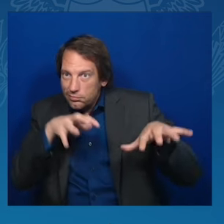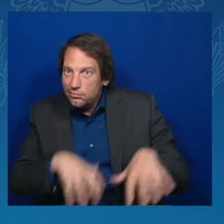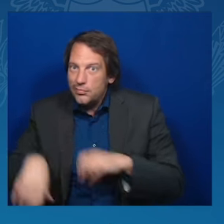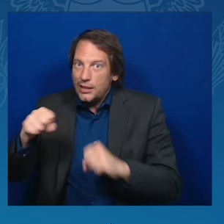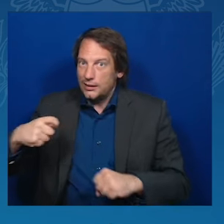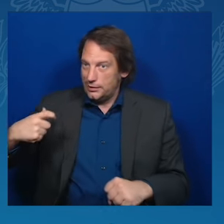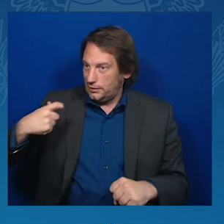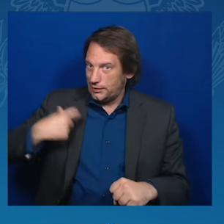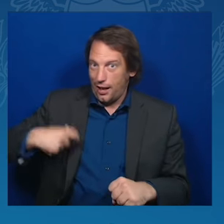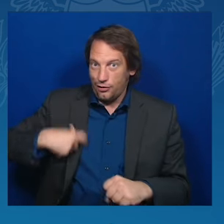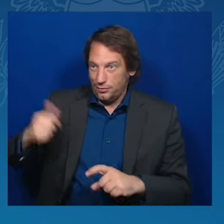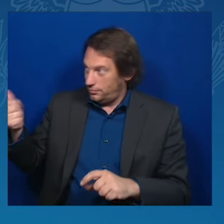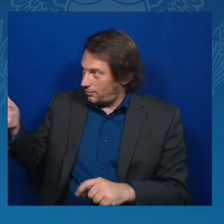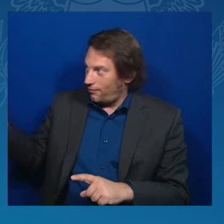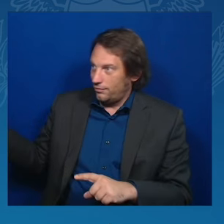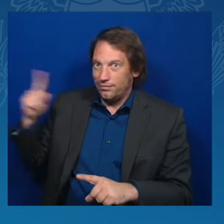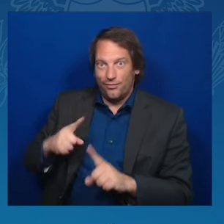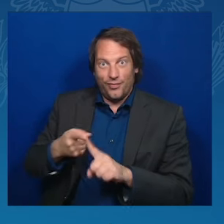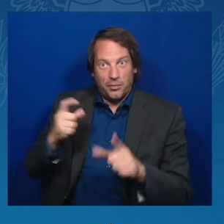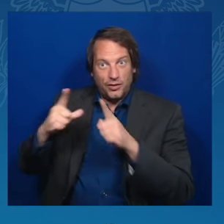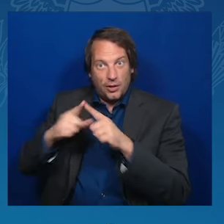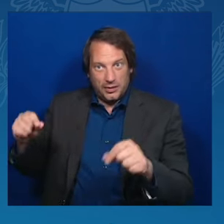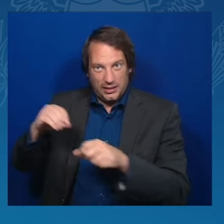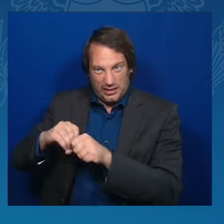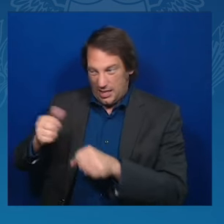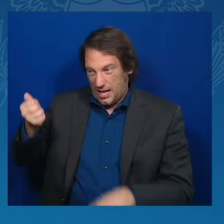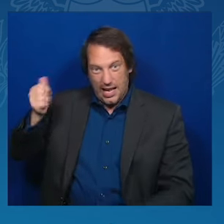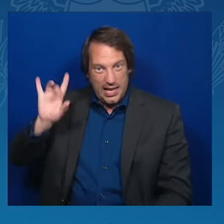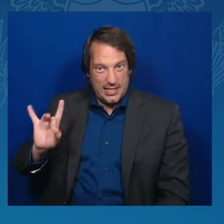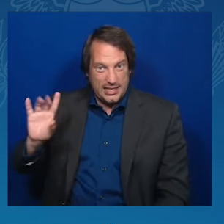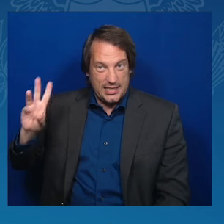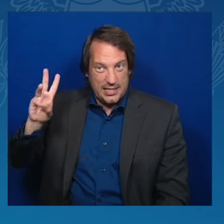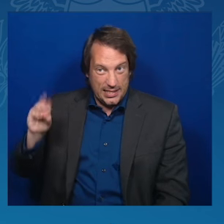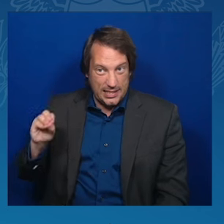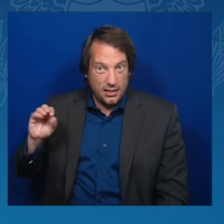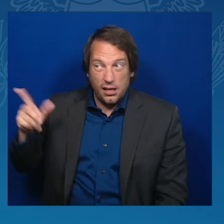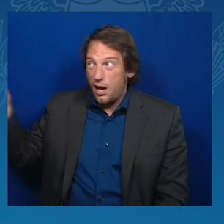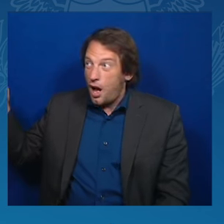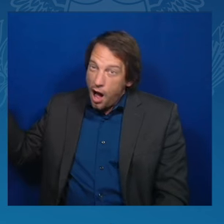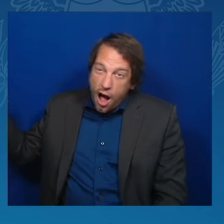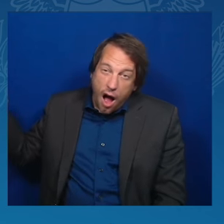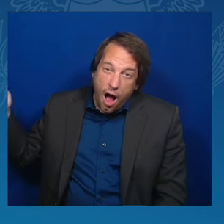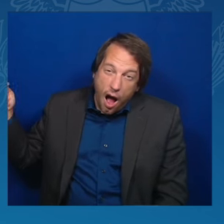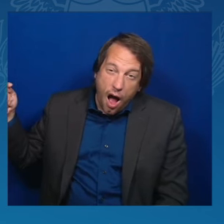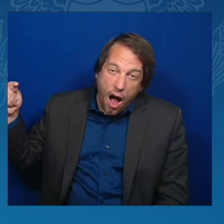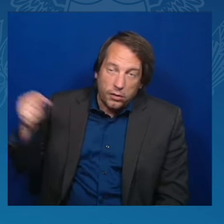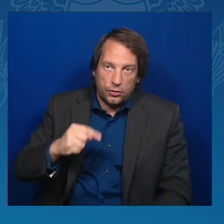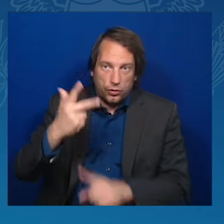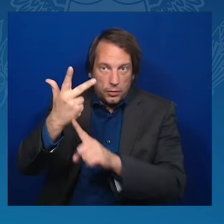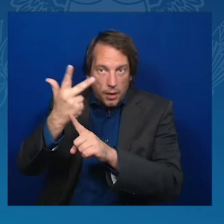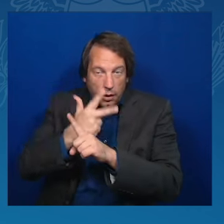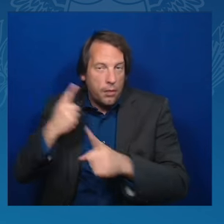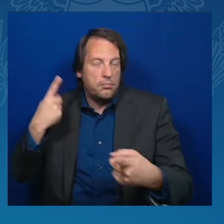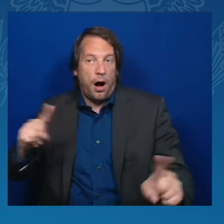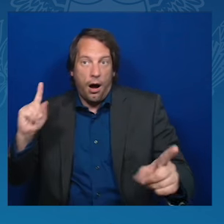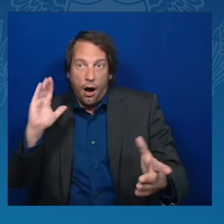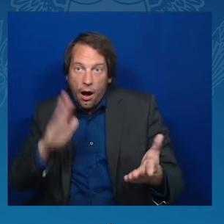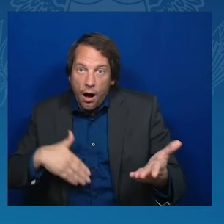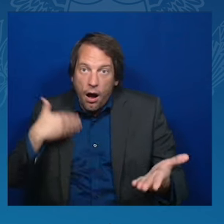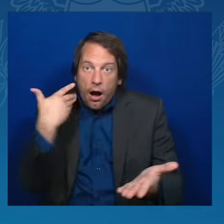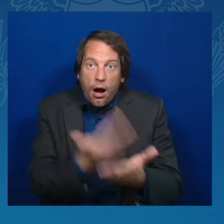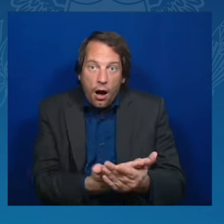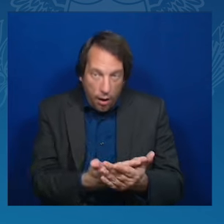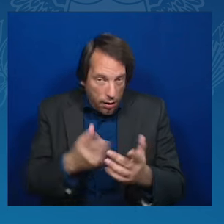1860. Their journey then took 3 months to get here. Upon arriving, they were received first at the White